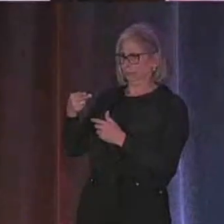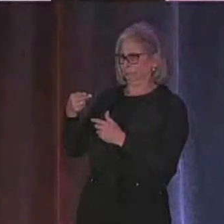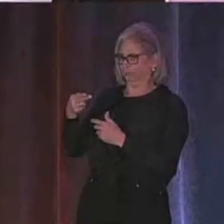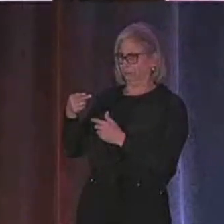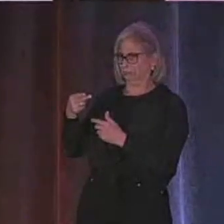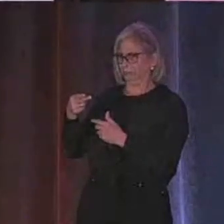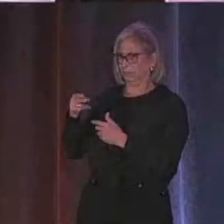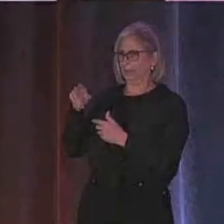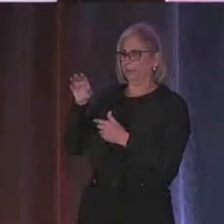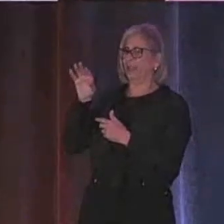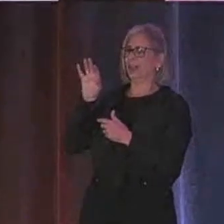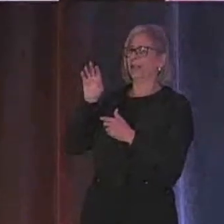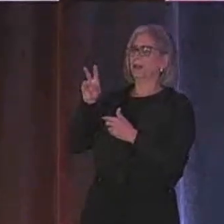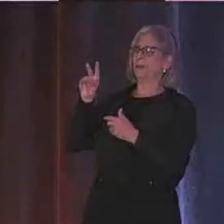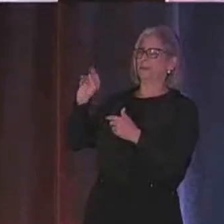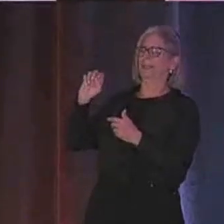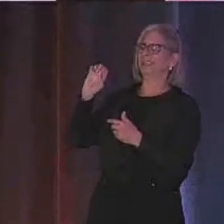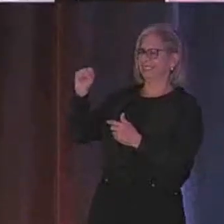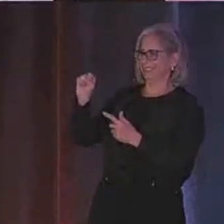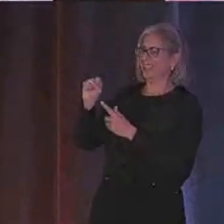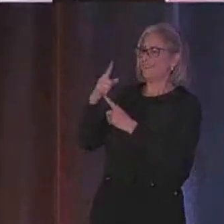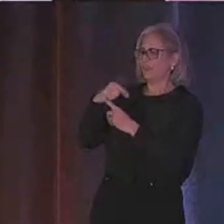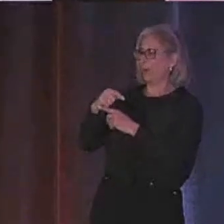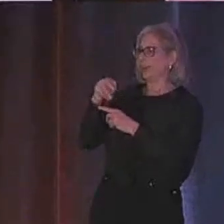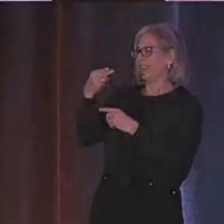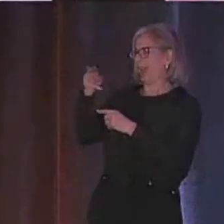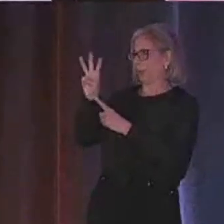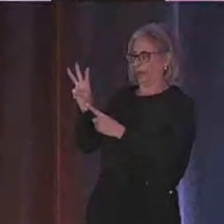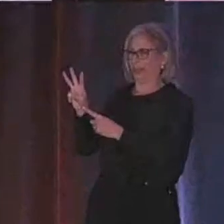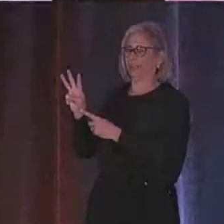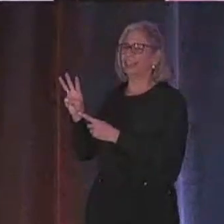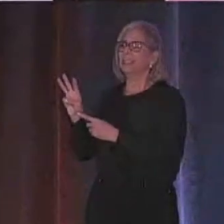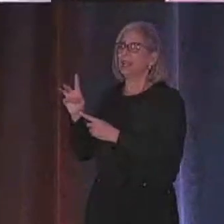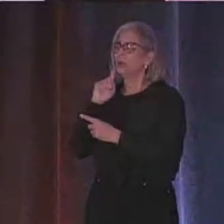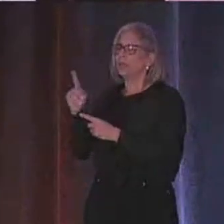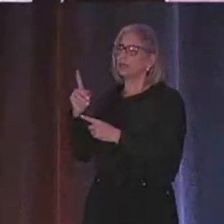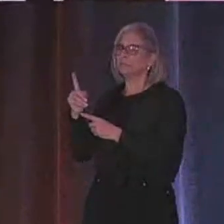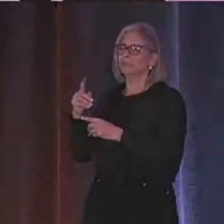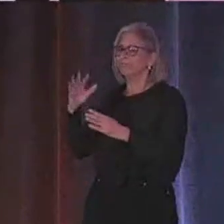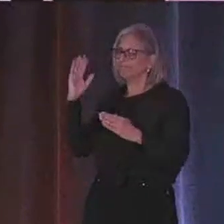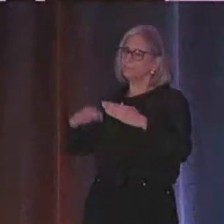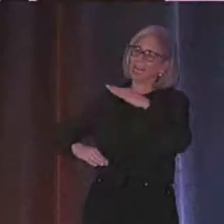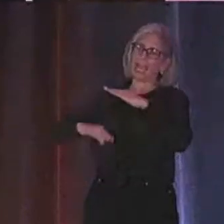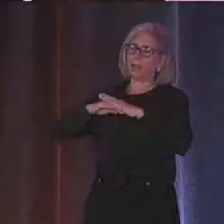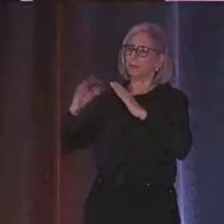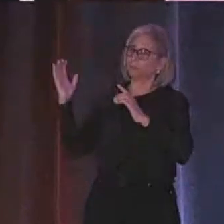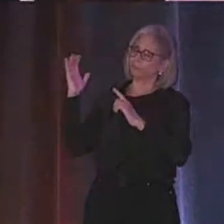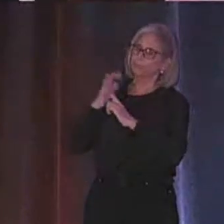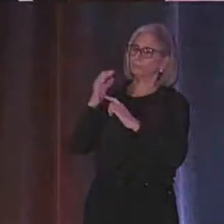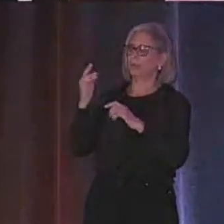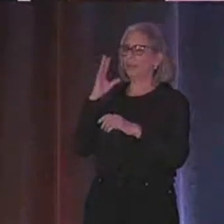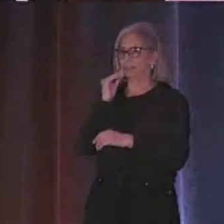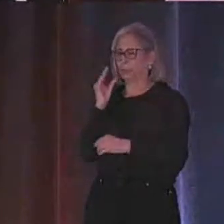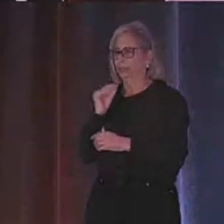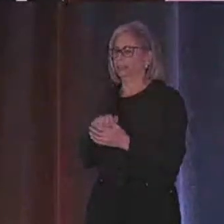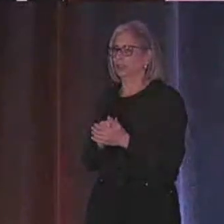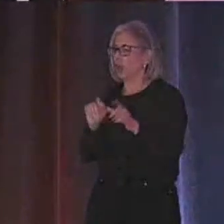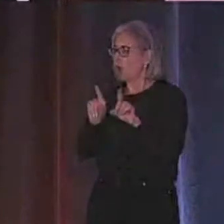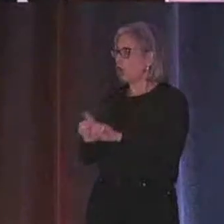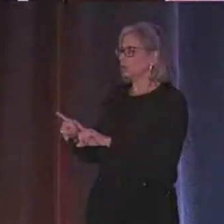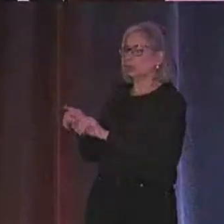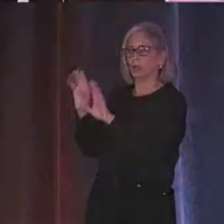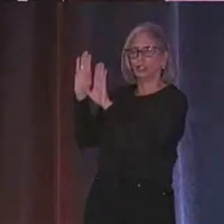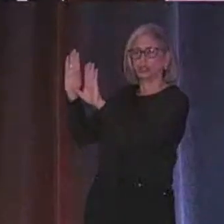keep in mind performance as we were developing to make sure we could optimize the experience. There's also a